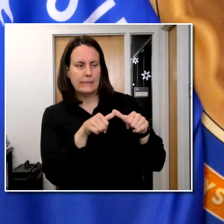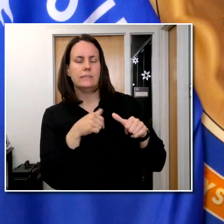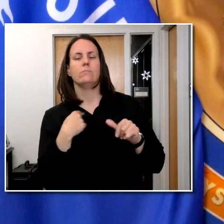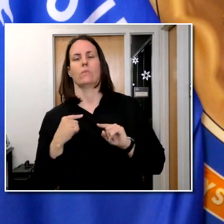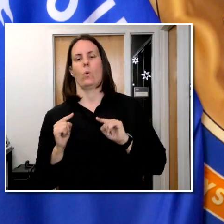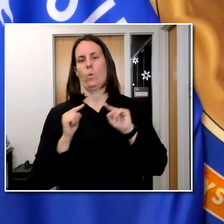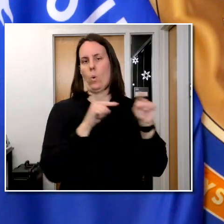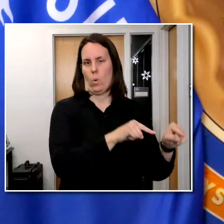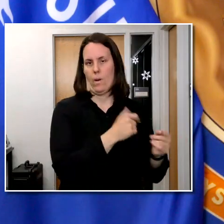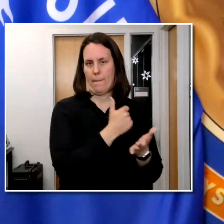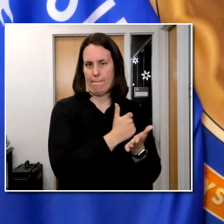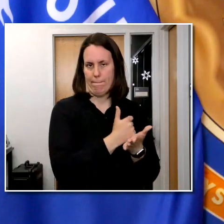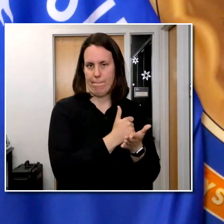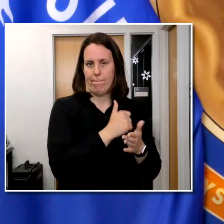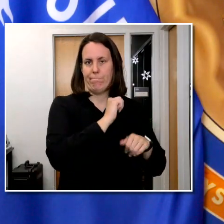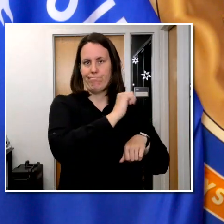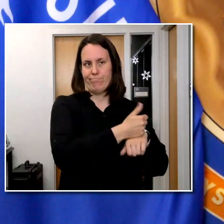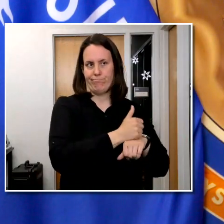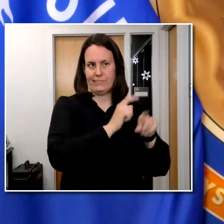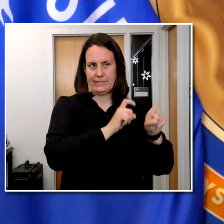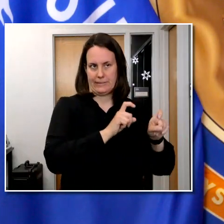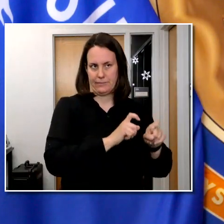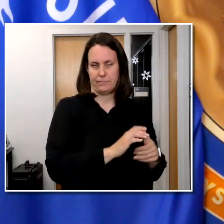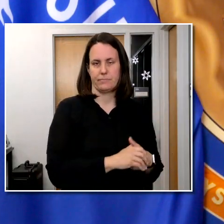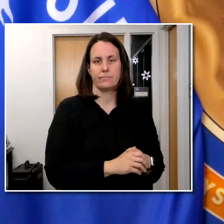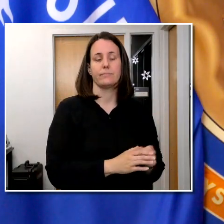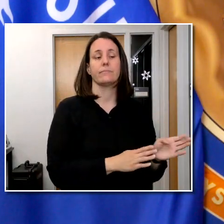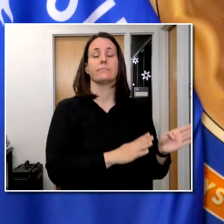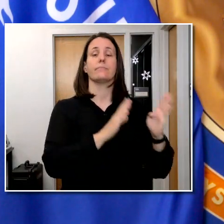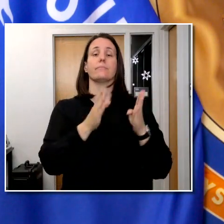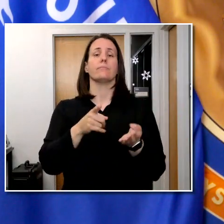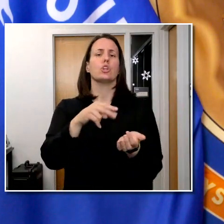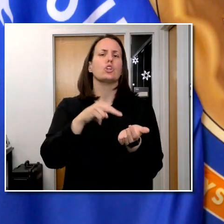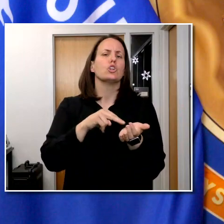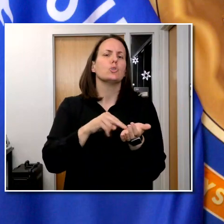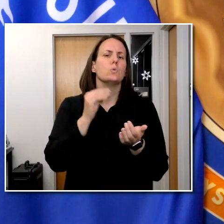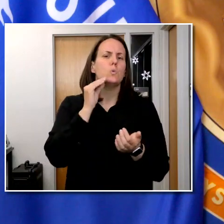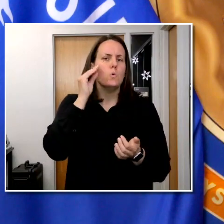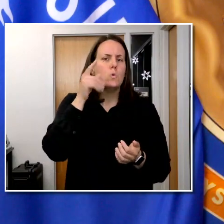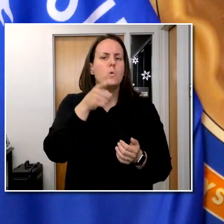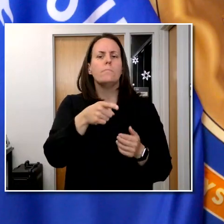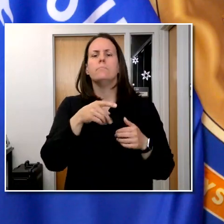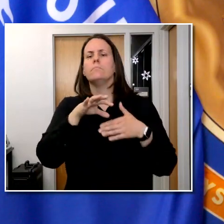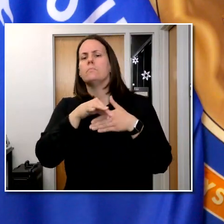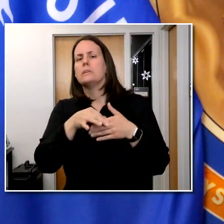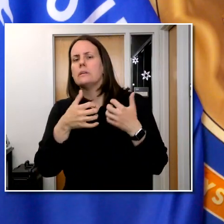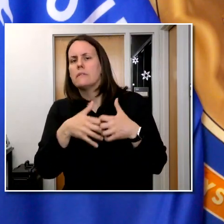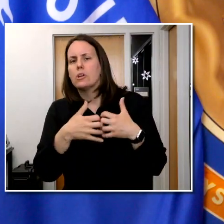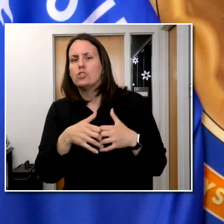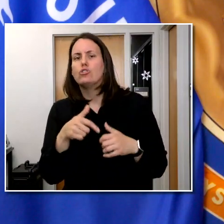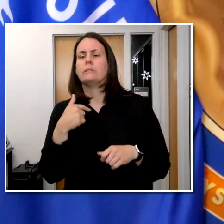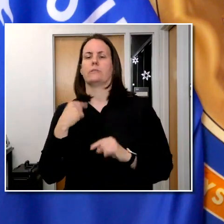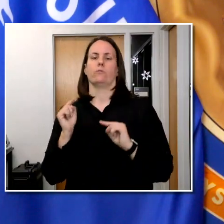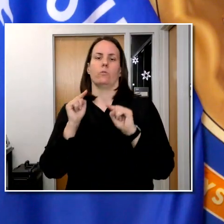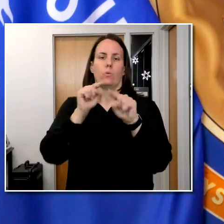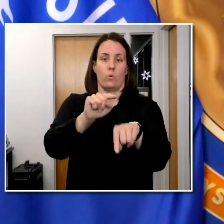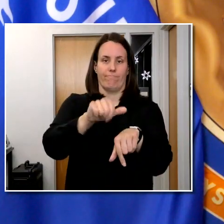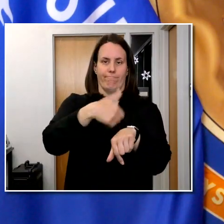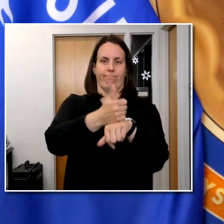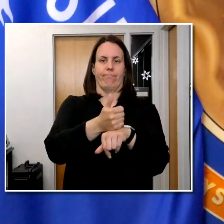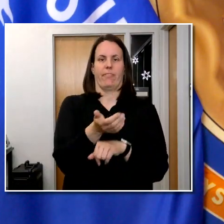go into a long-term care facility or a meatpacking plant. And in those situations, a long-term care facility, we would